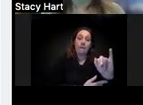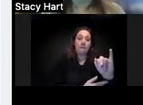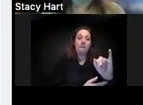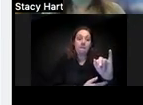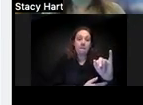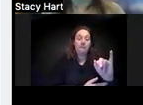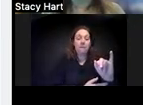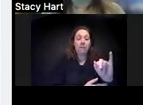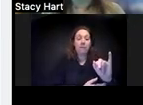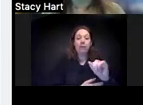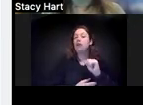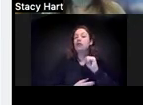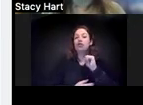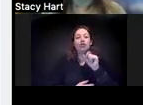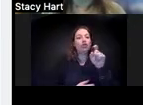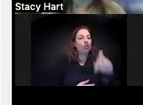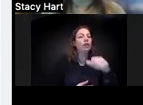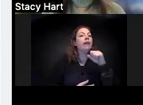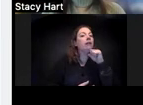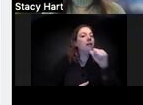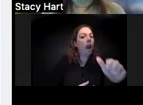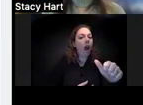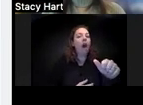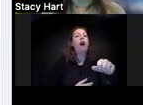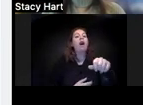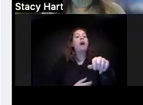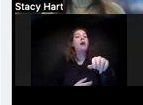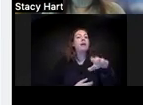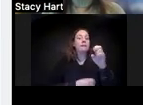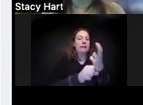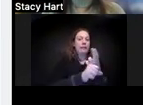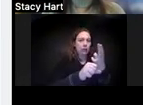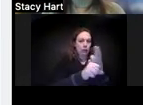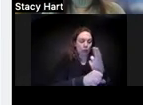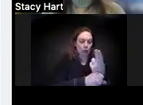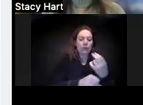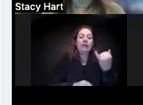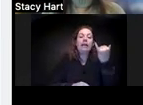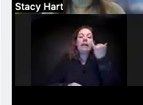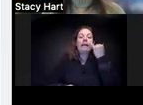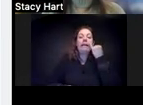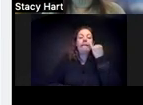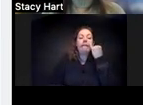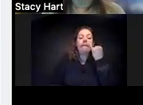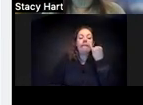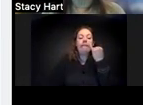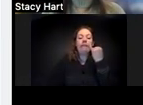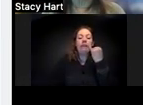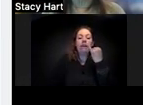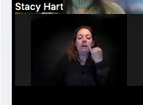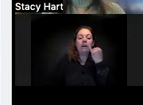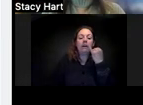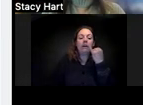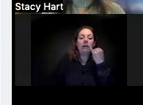should not be used if the only reason you're using the telephone service is because the person is